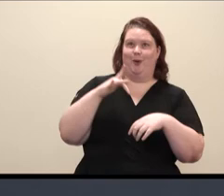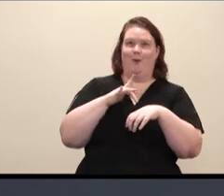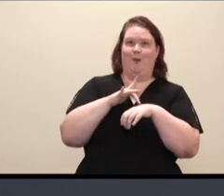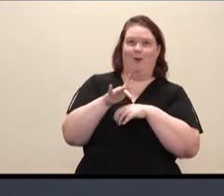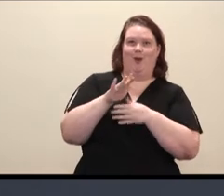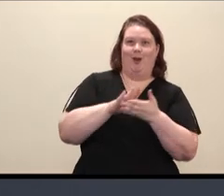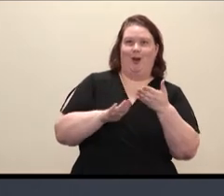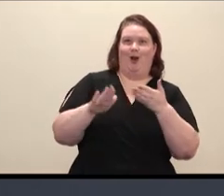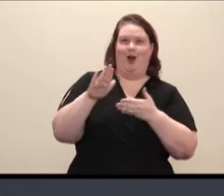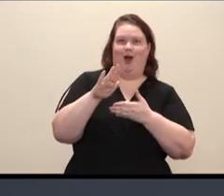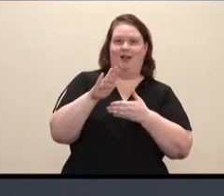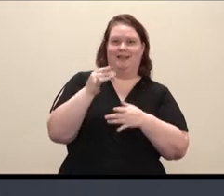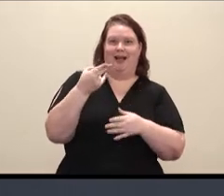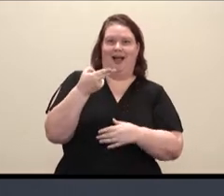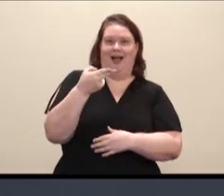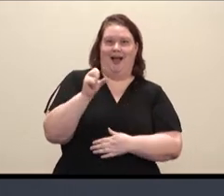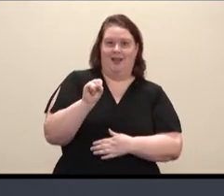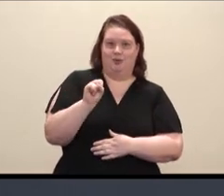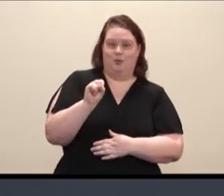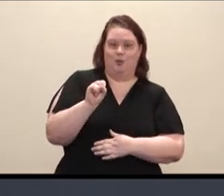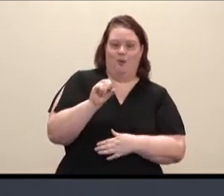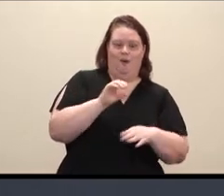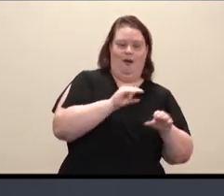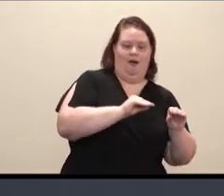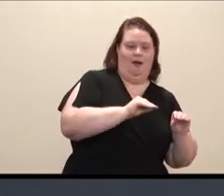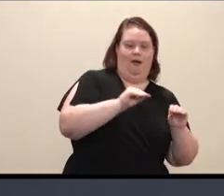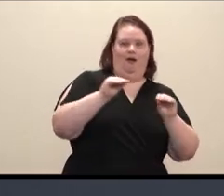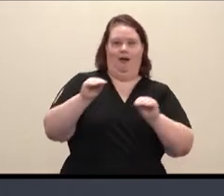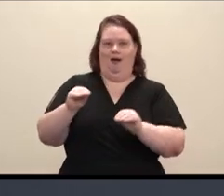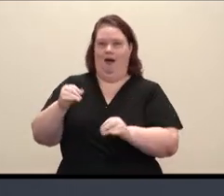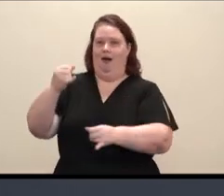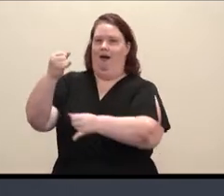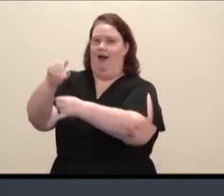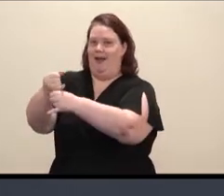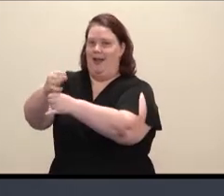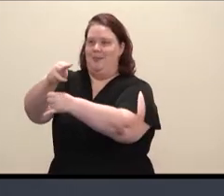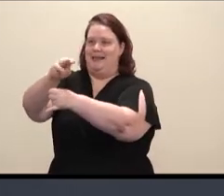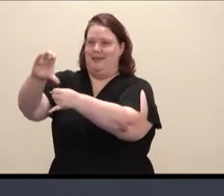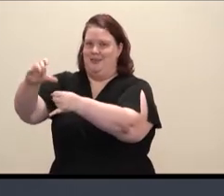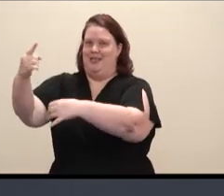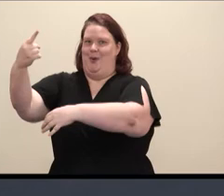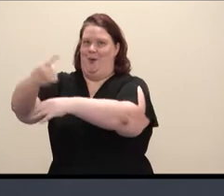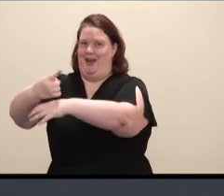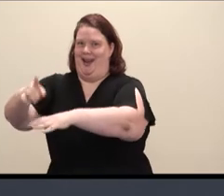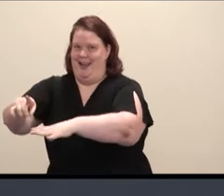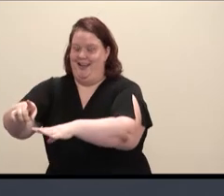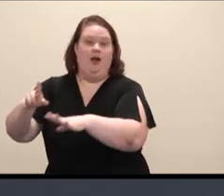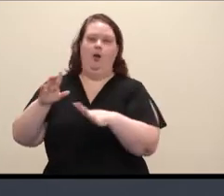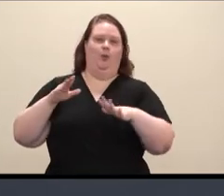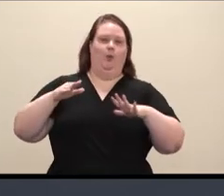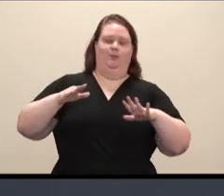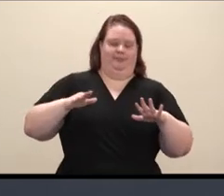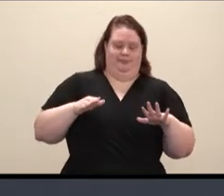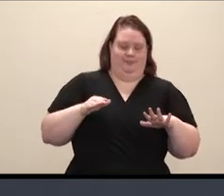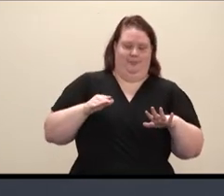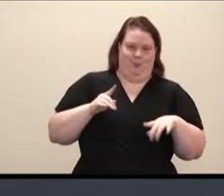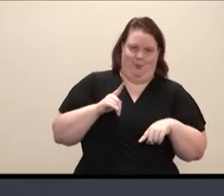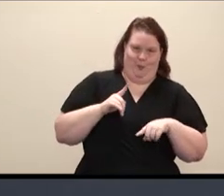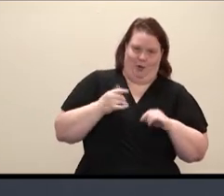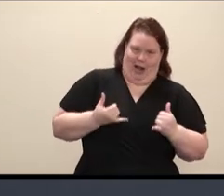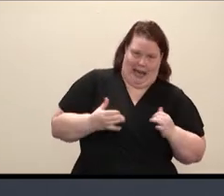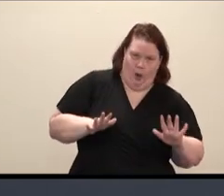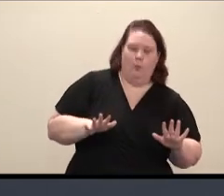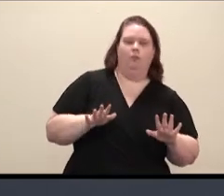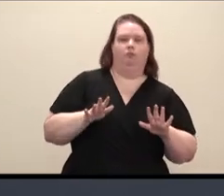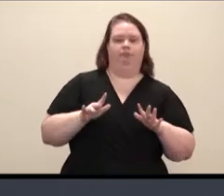school on the MCC campus one day. And we're not there yet, but this is a start to launch that.